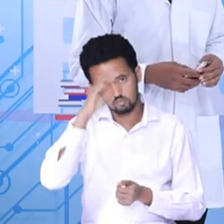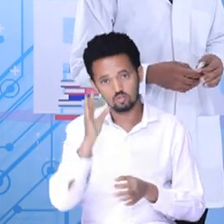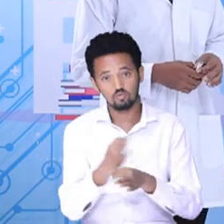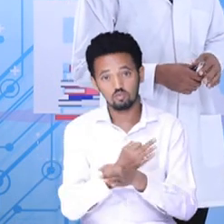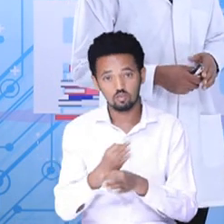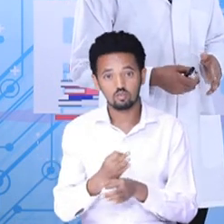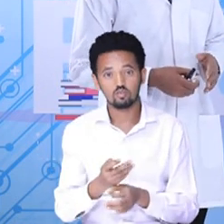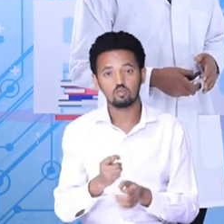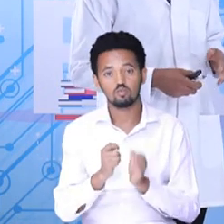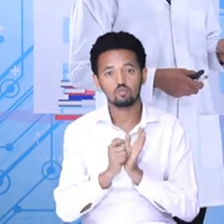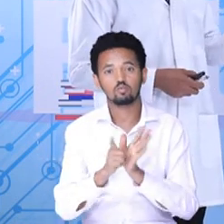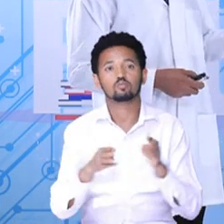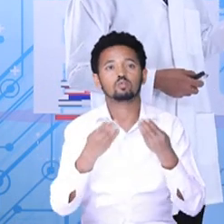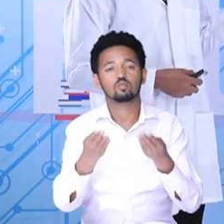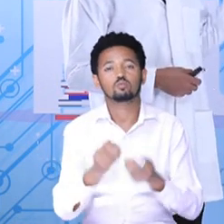factor. For example,